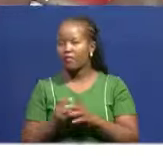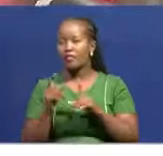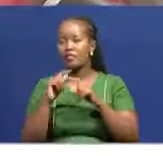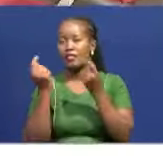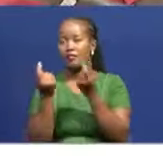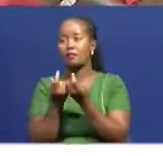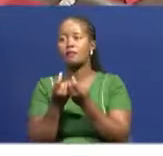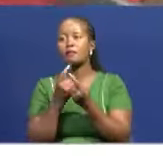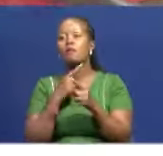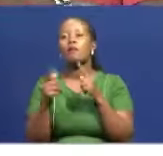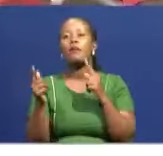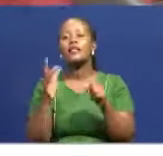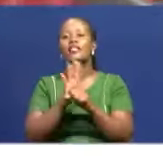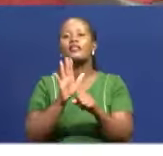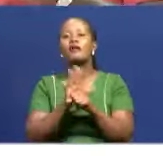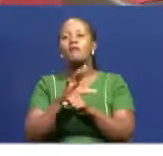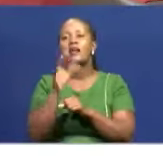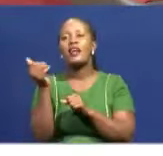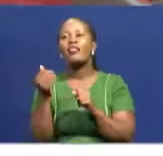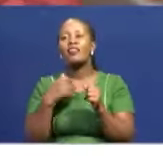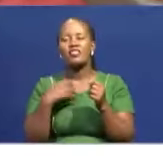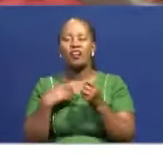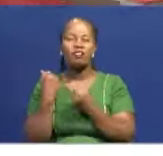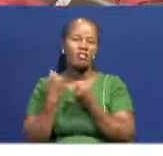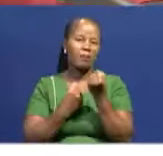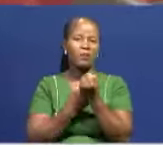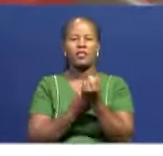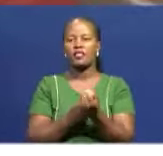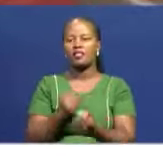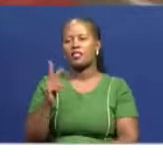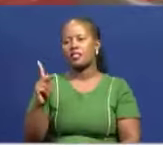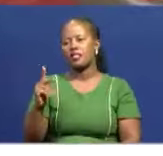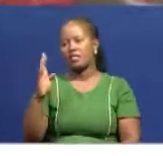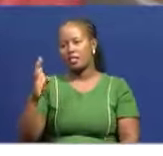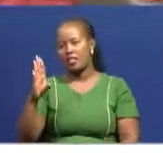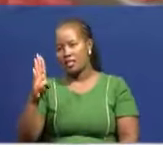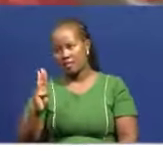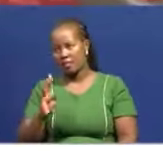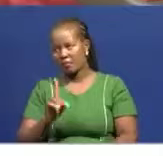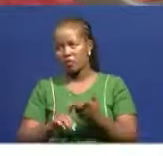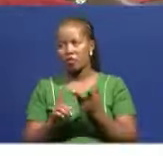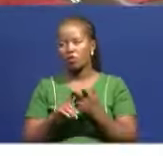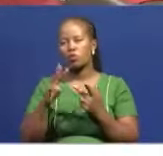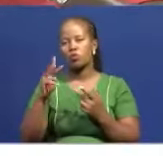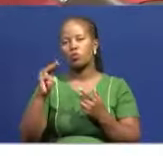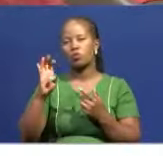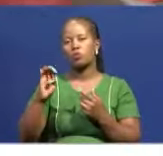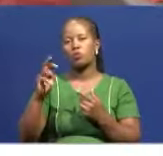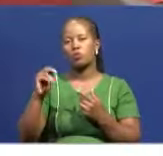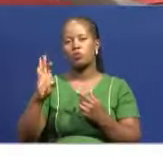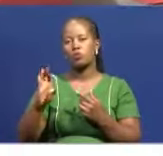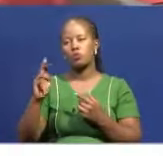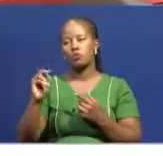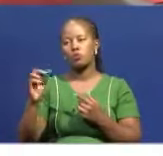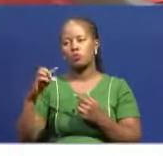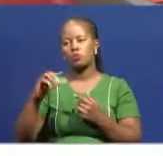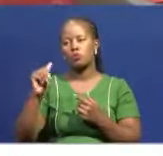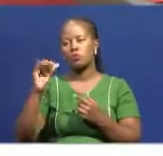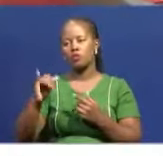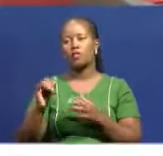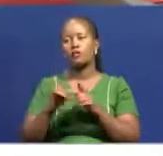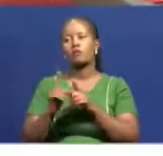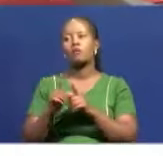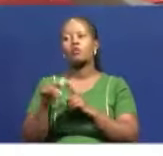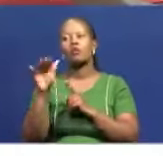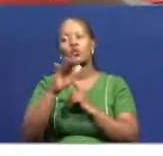But these main clubs have come in. KCB have come in. Cabras have come in. Meningai have come in and said, no, not a problem. We'll cover that. Even accommodation